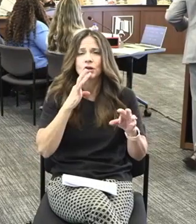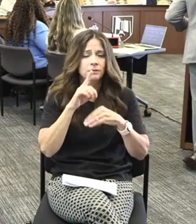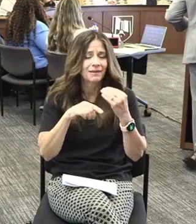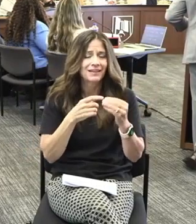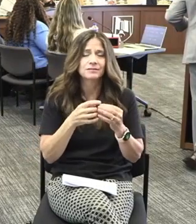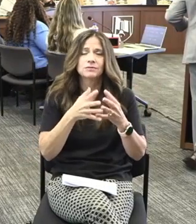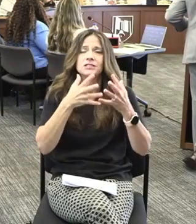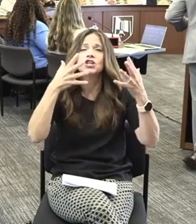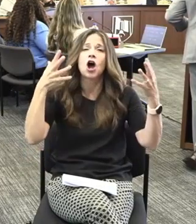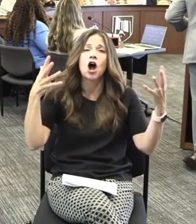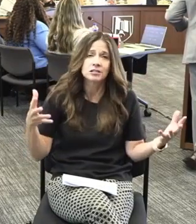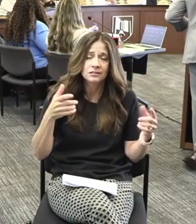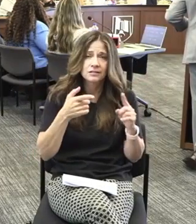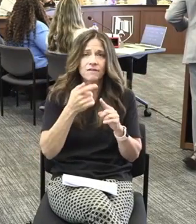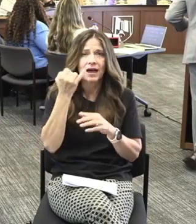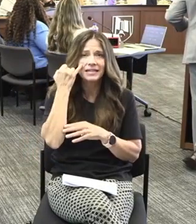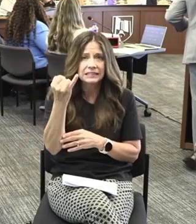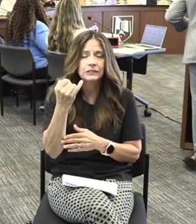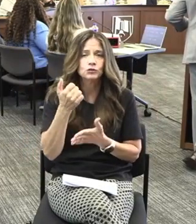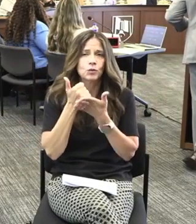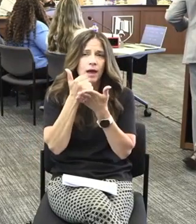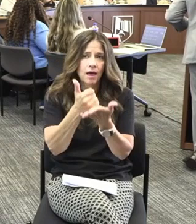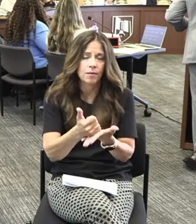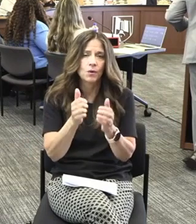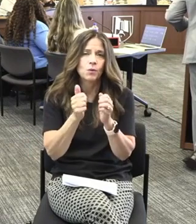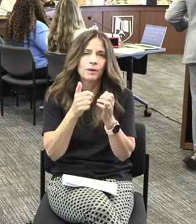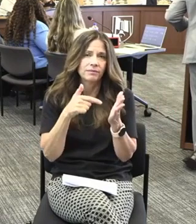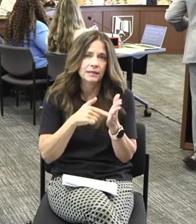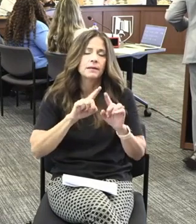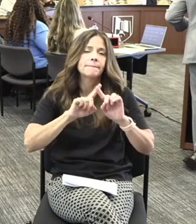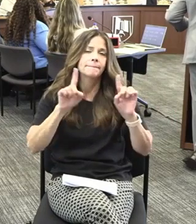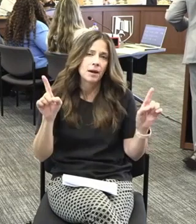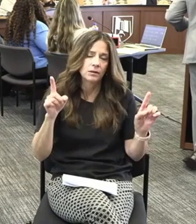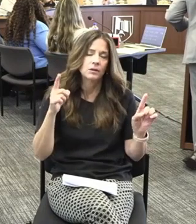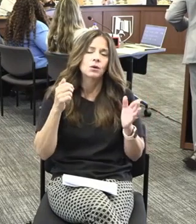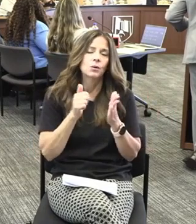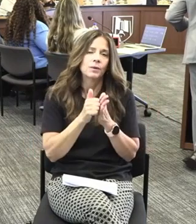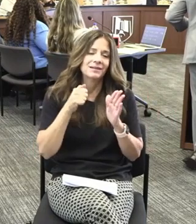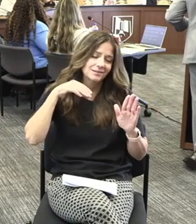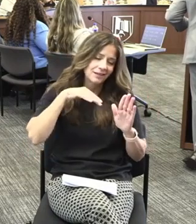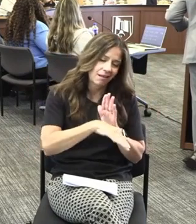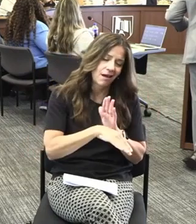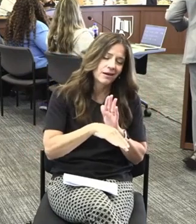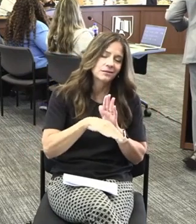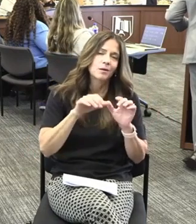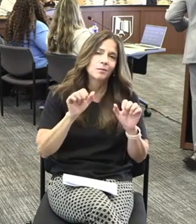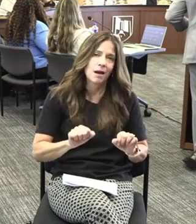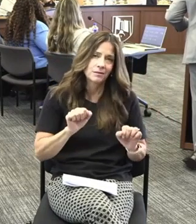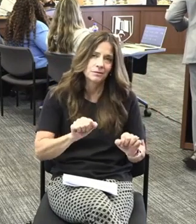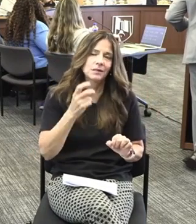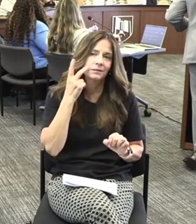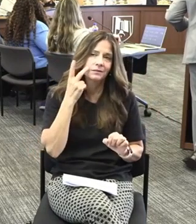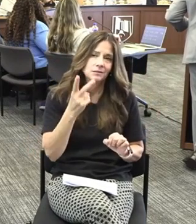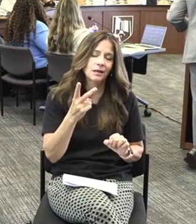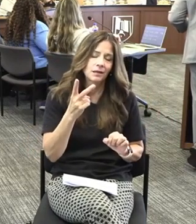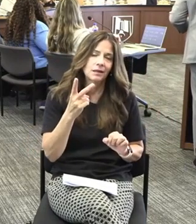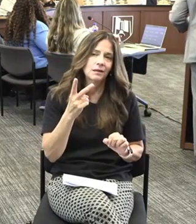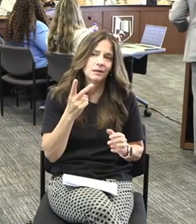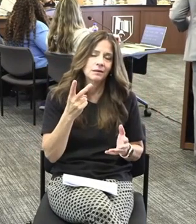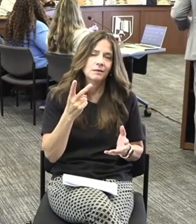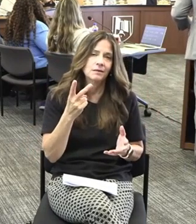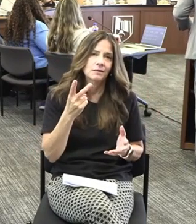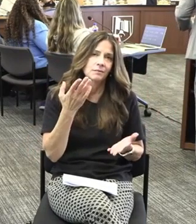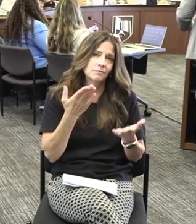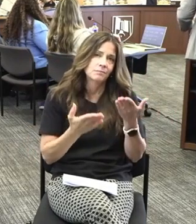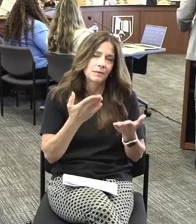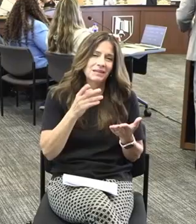ideas and creativity to helping, with this, but with these declines we are possibly seeing, I think we just need to